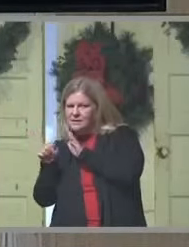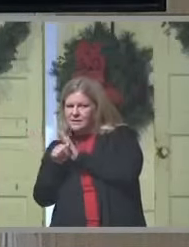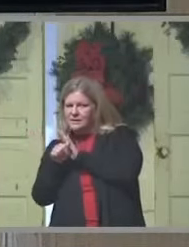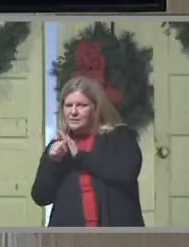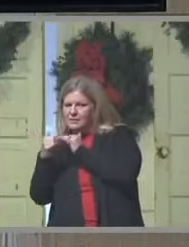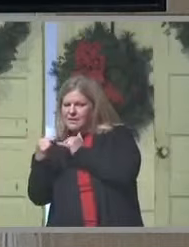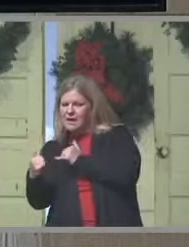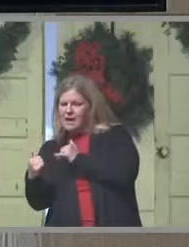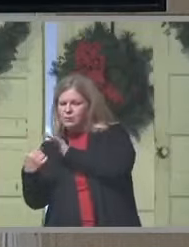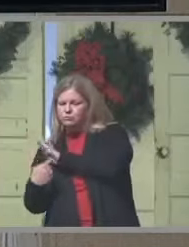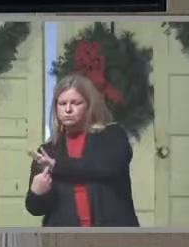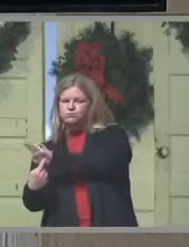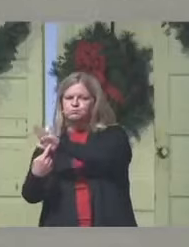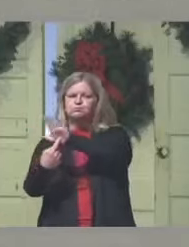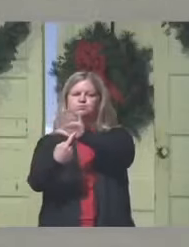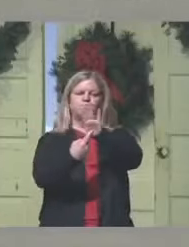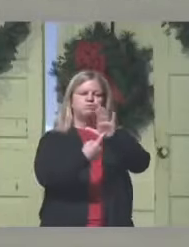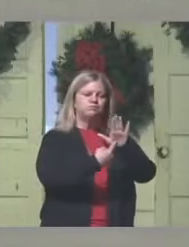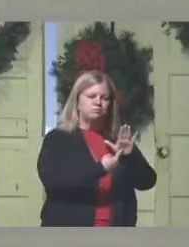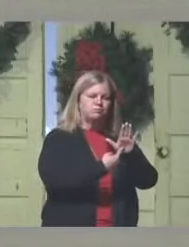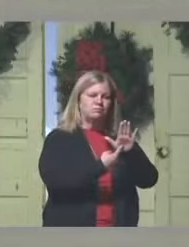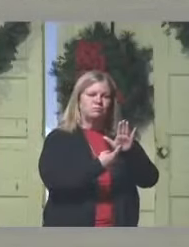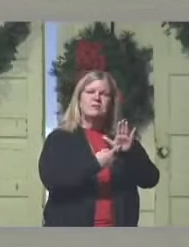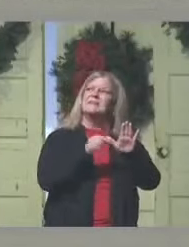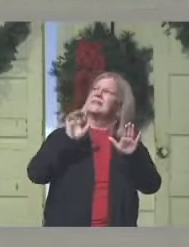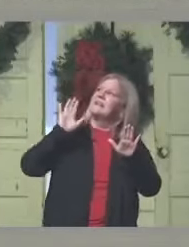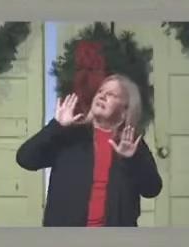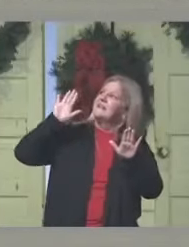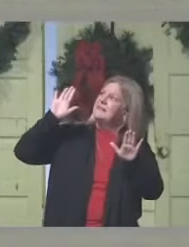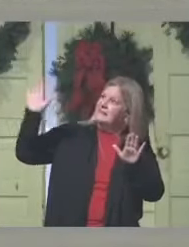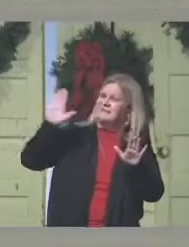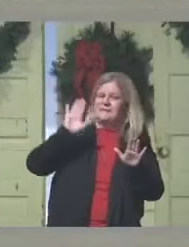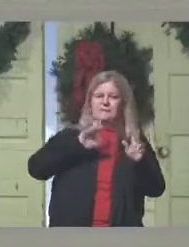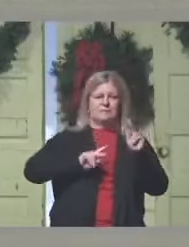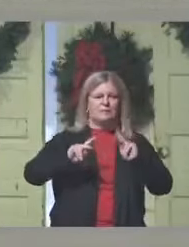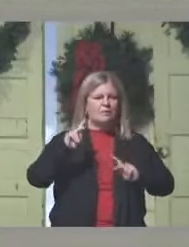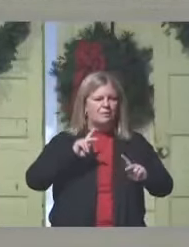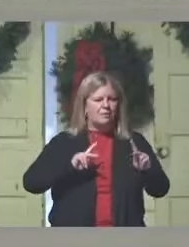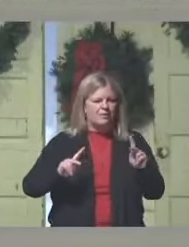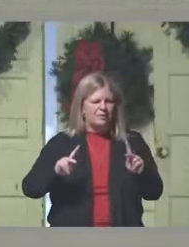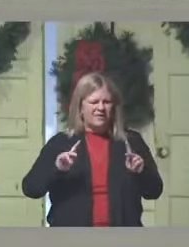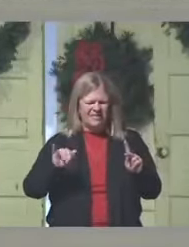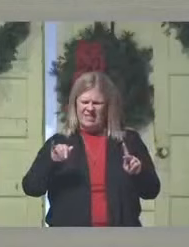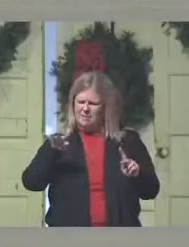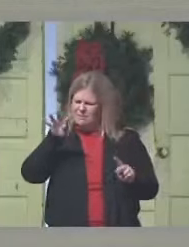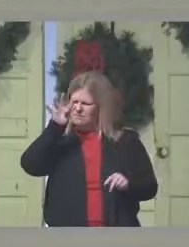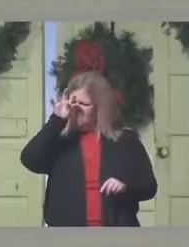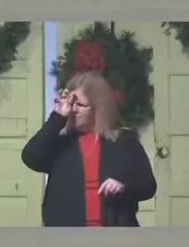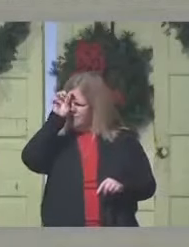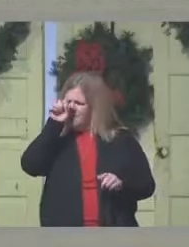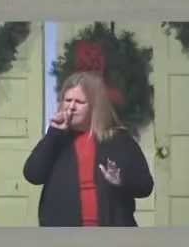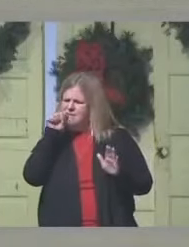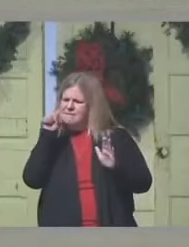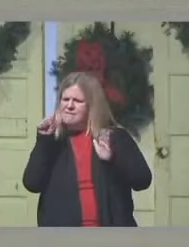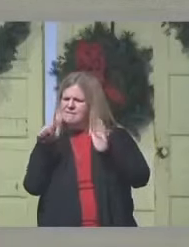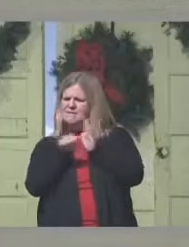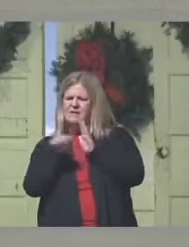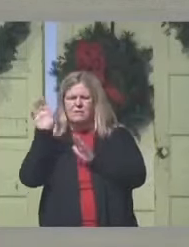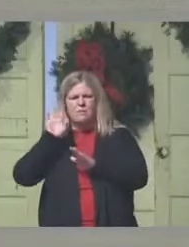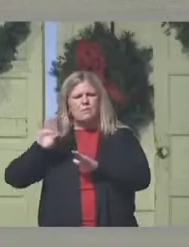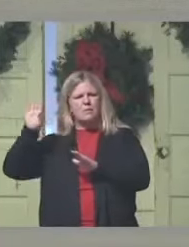now been manifested to his saints. The mystery hidden from the past ages